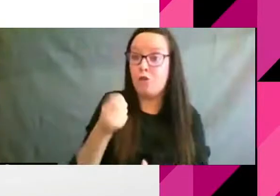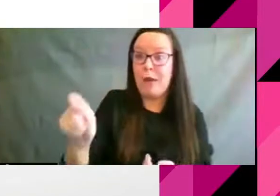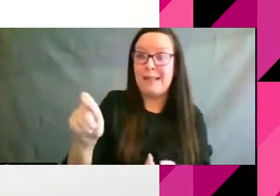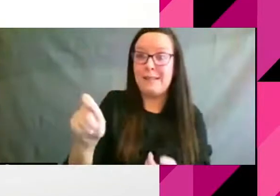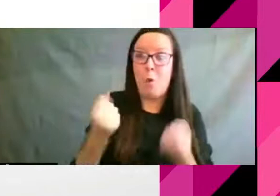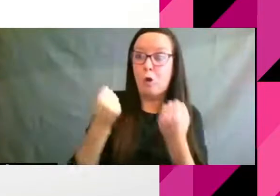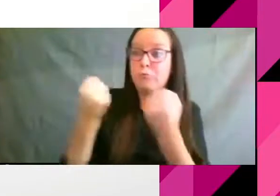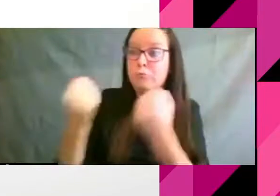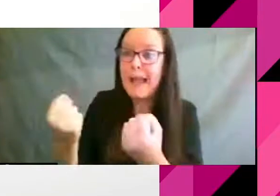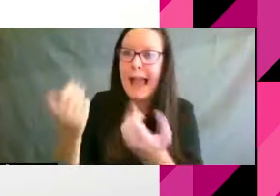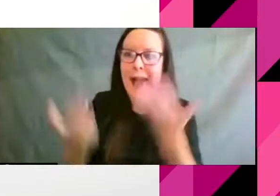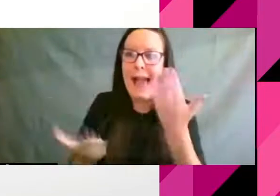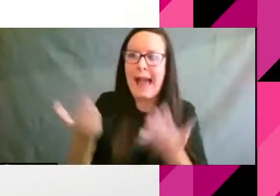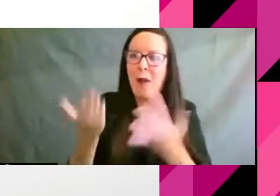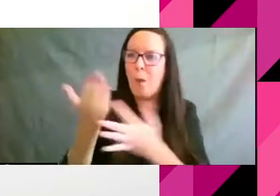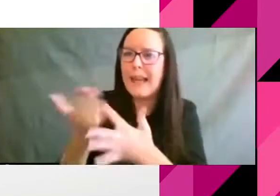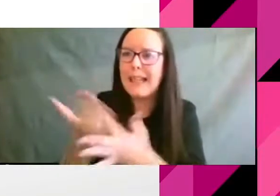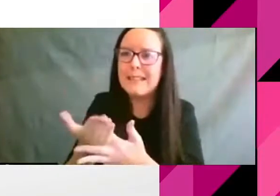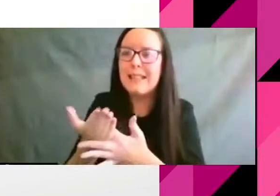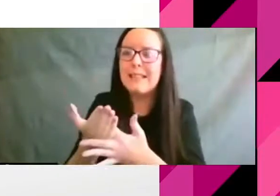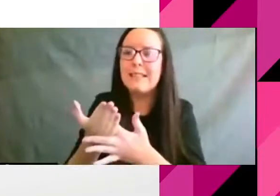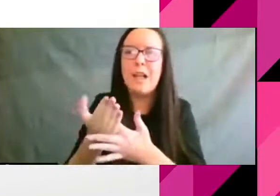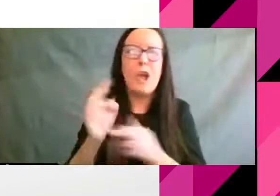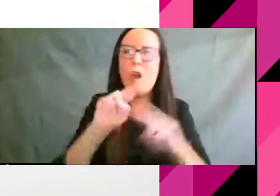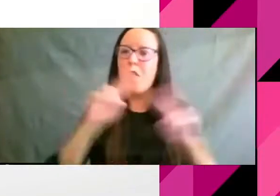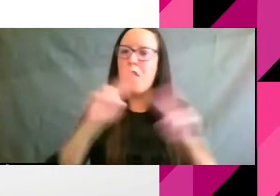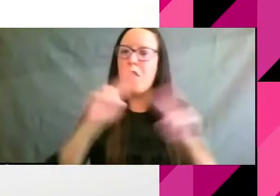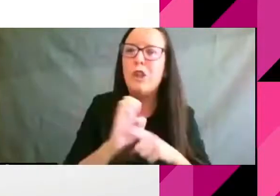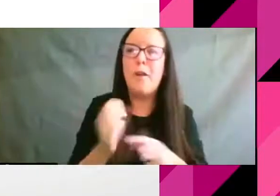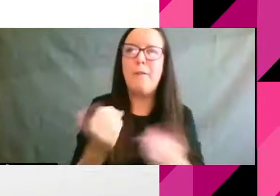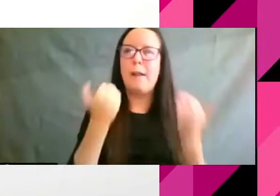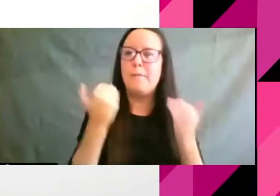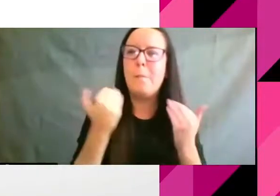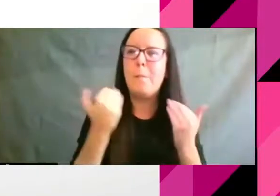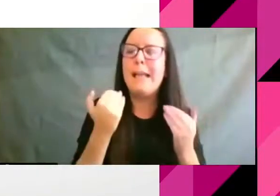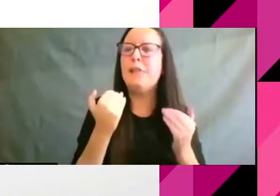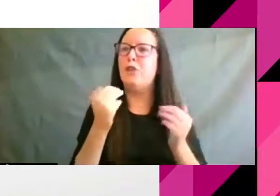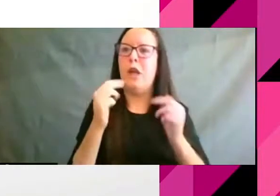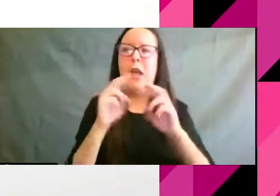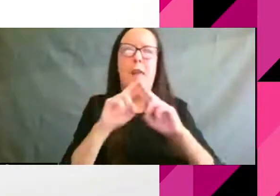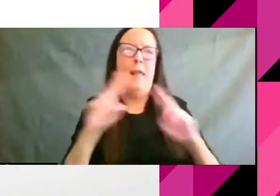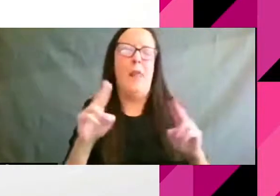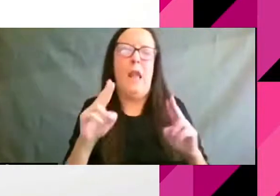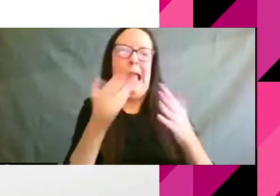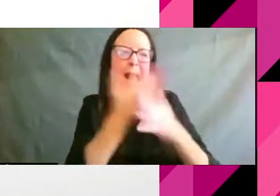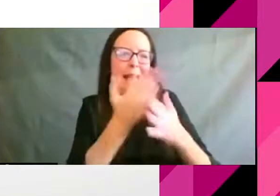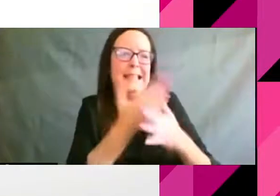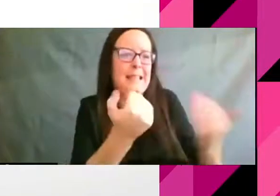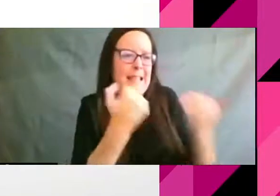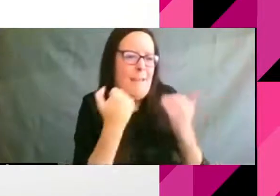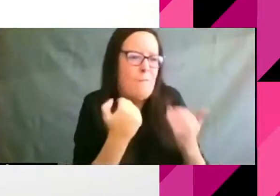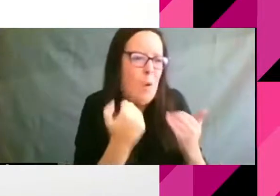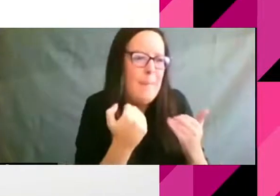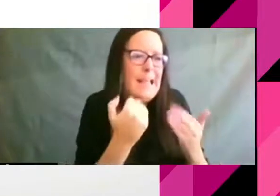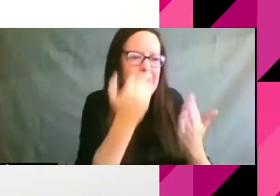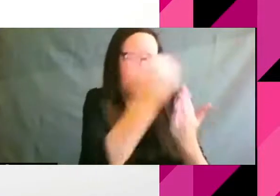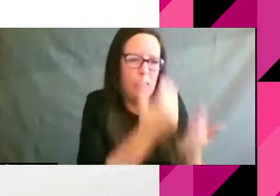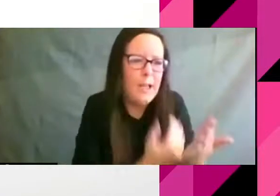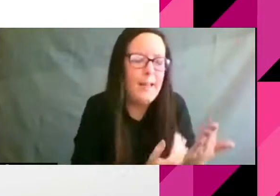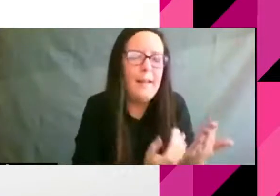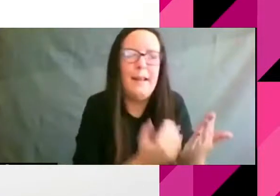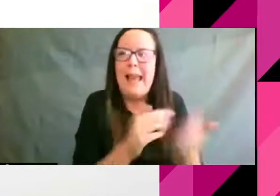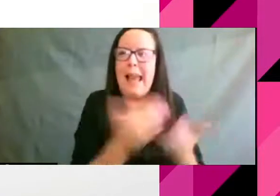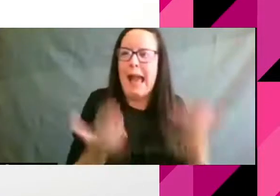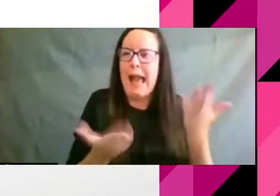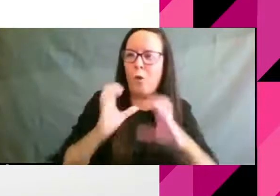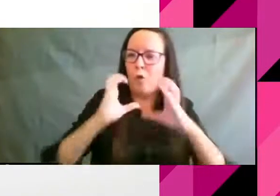facilities. There is a lack of information in accessible formats, lack of adequate adaptations to facilitate communication